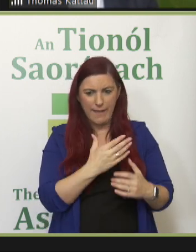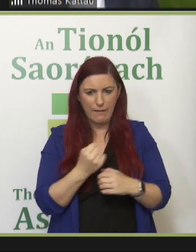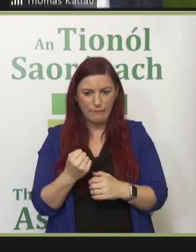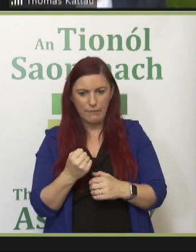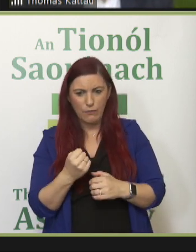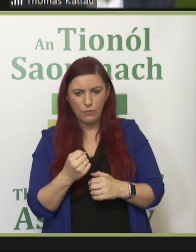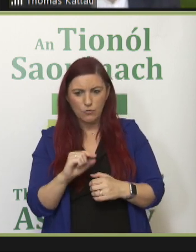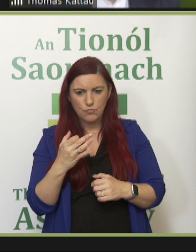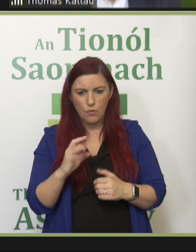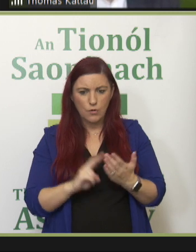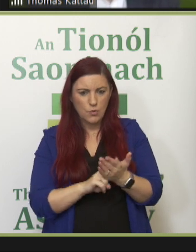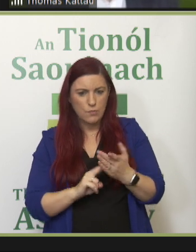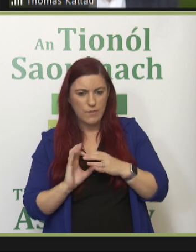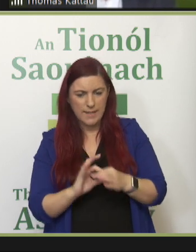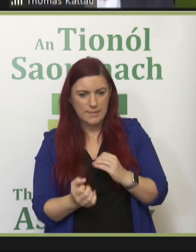pathologies.